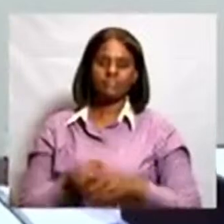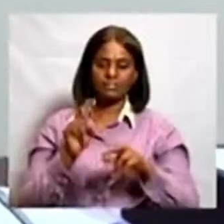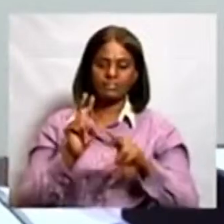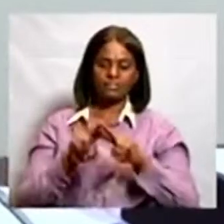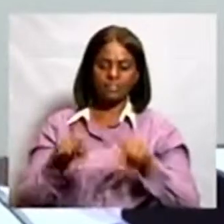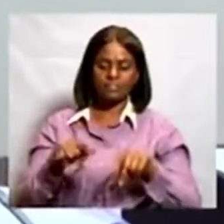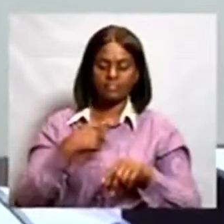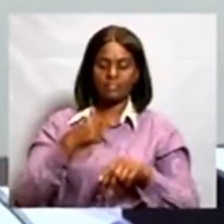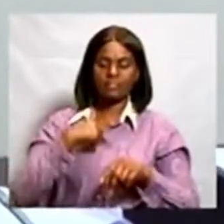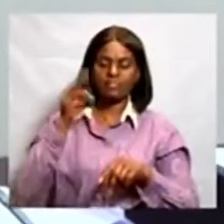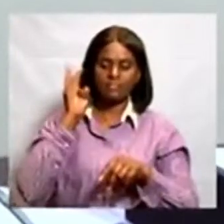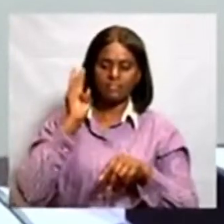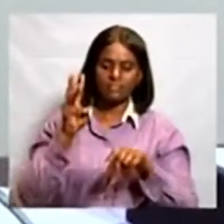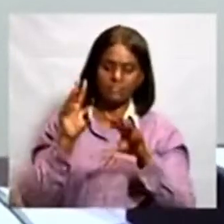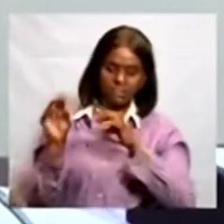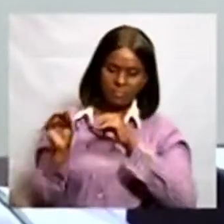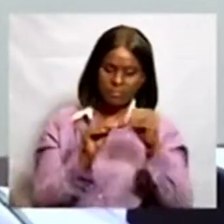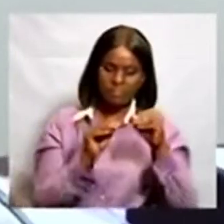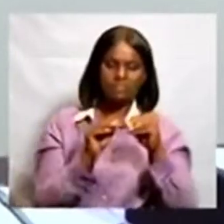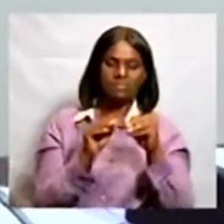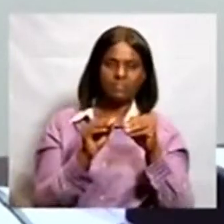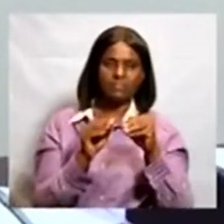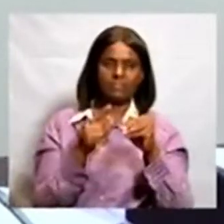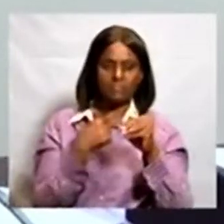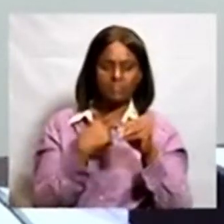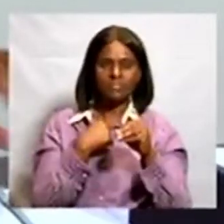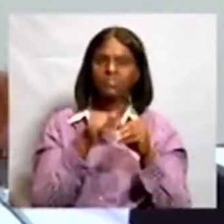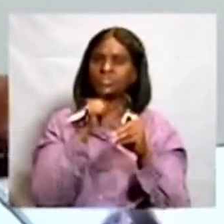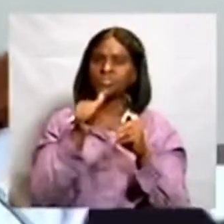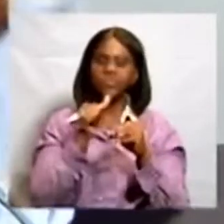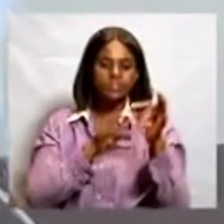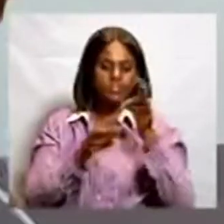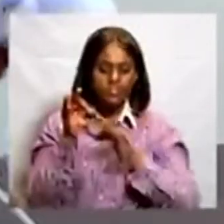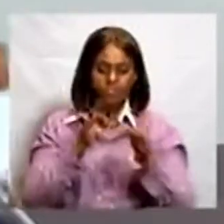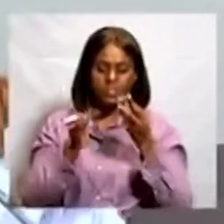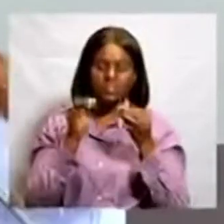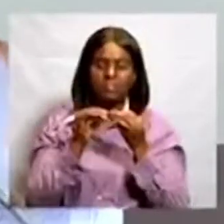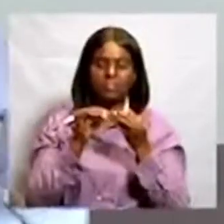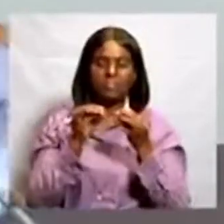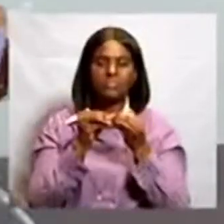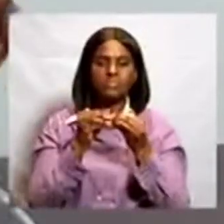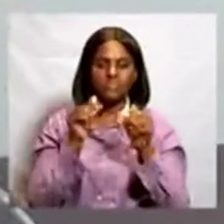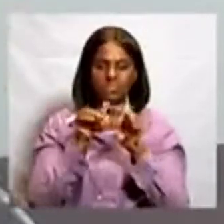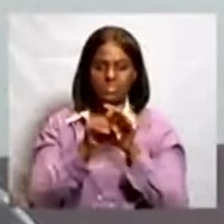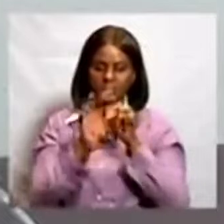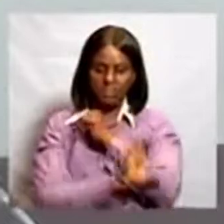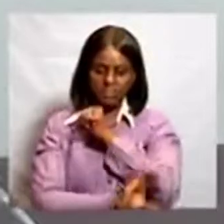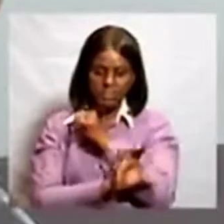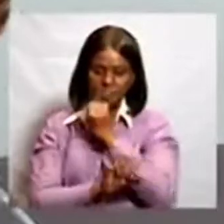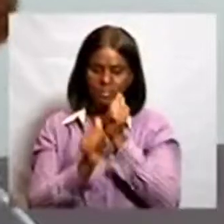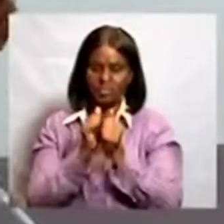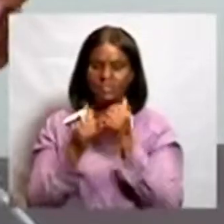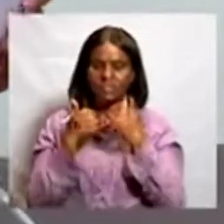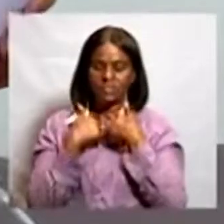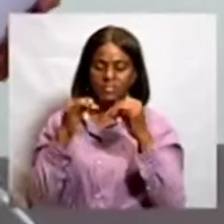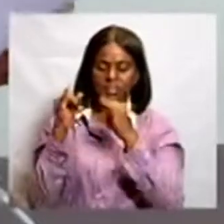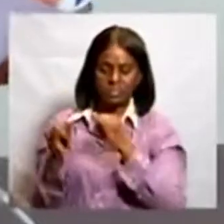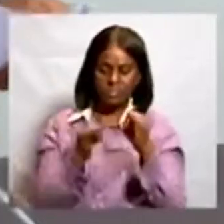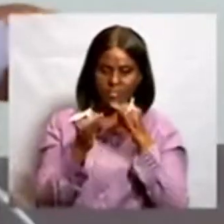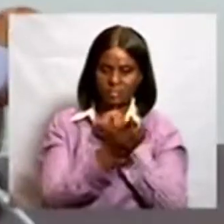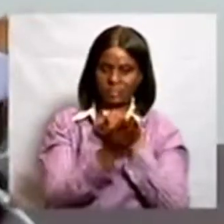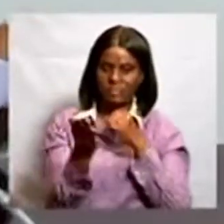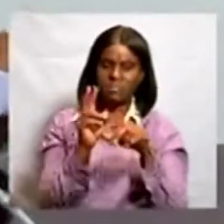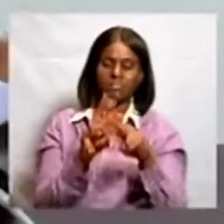Chair, I will move, I won't dwell so much on the countries that have implemented this.